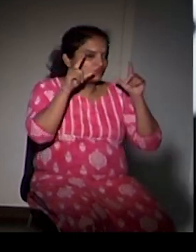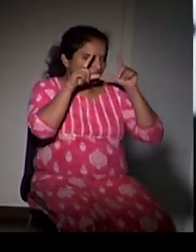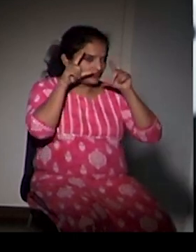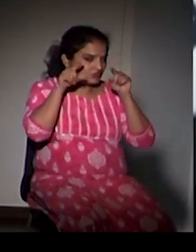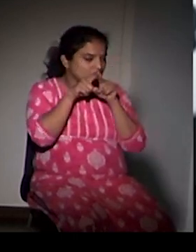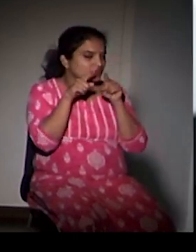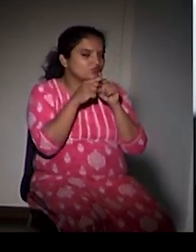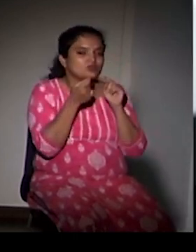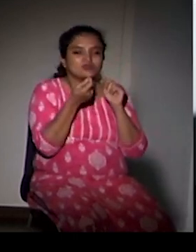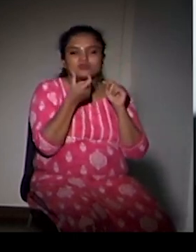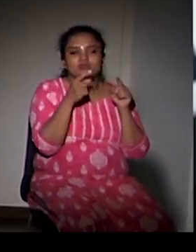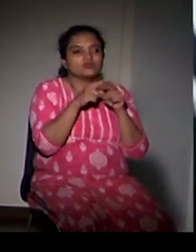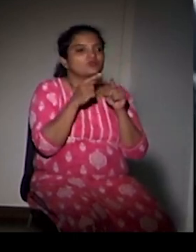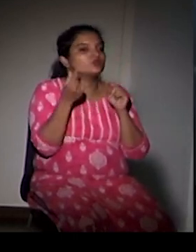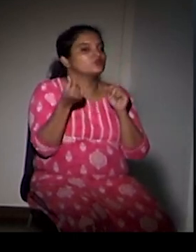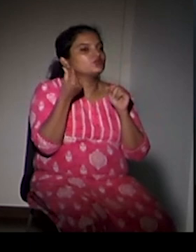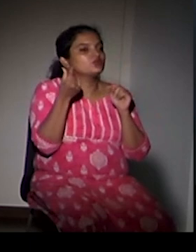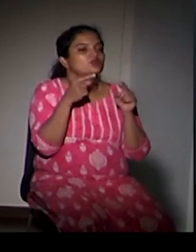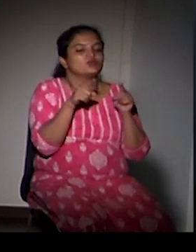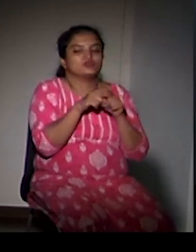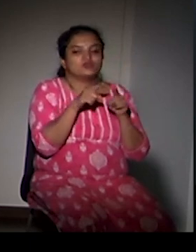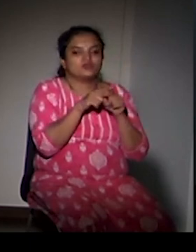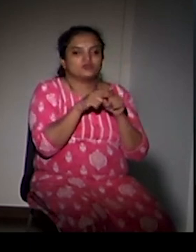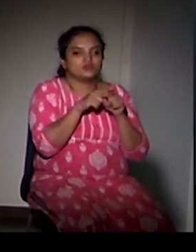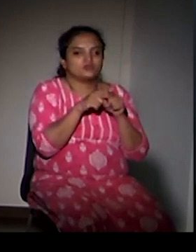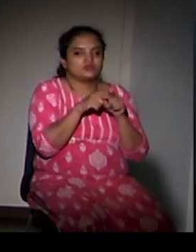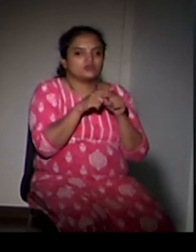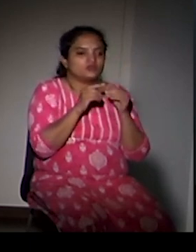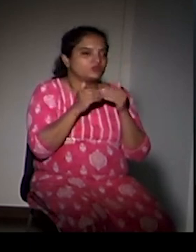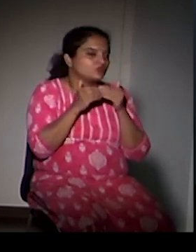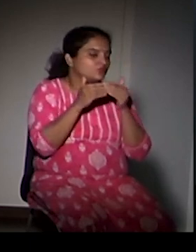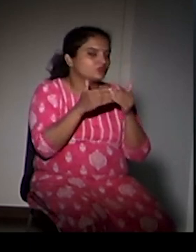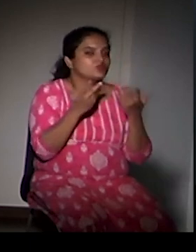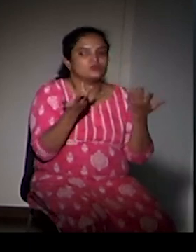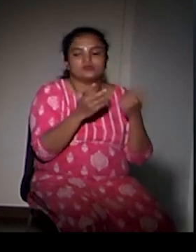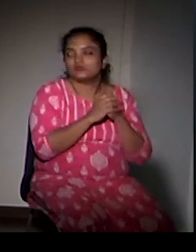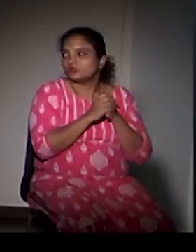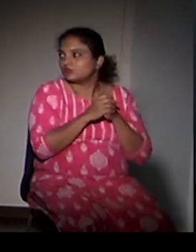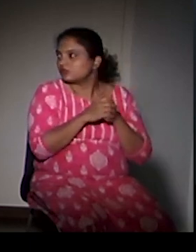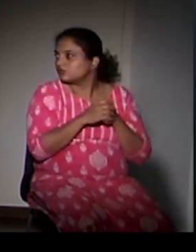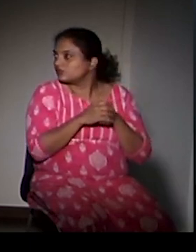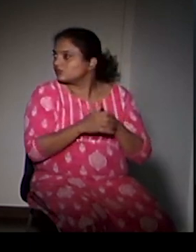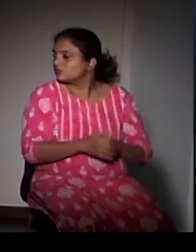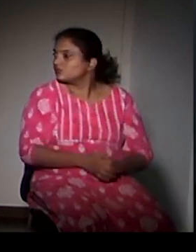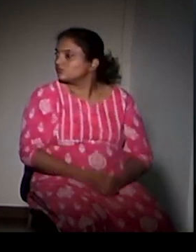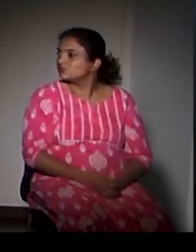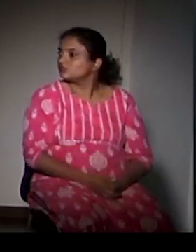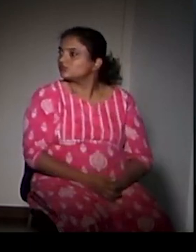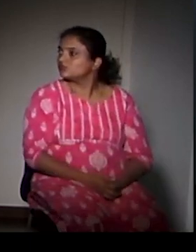just minimally used to give the building a little bit of emphasis.